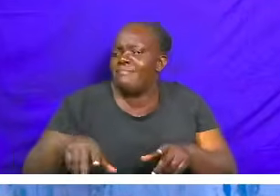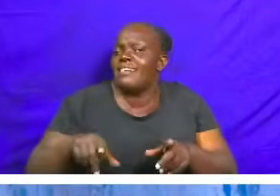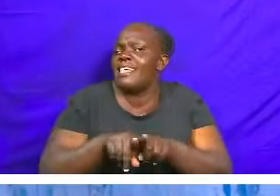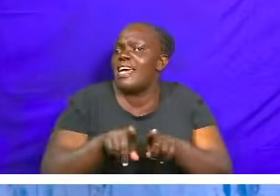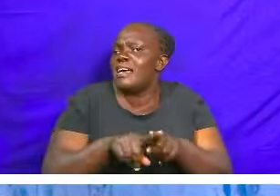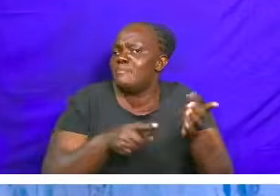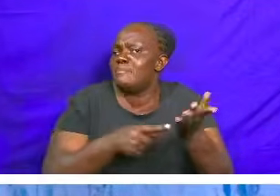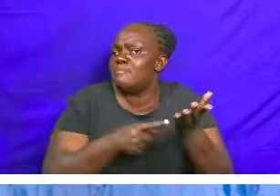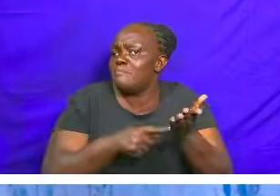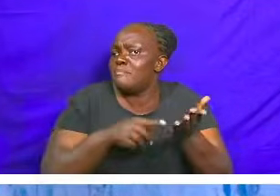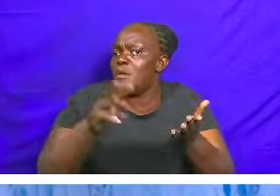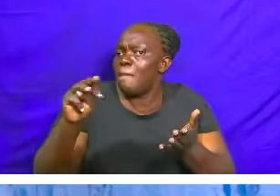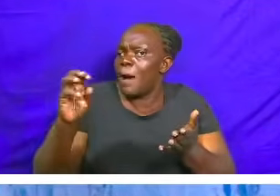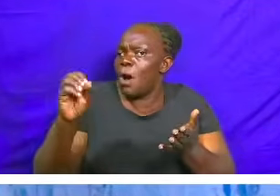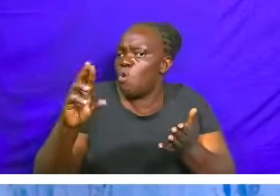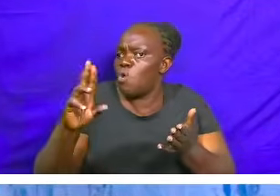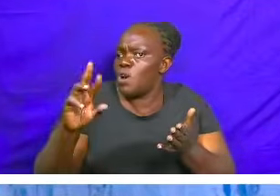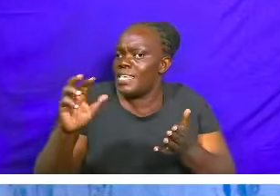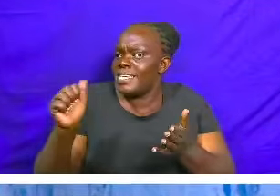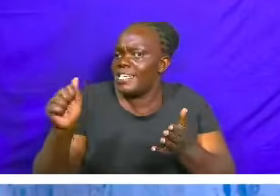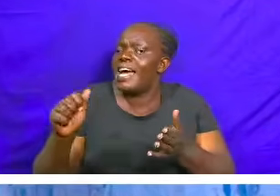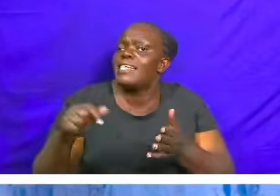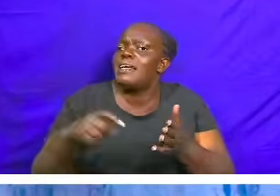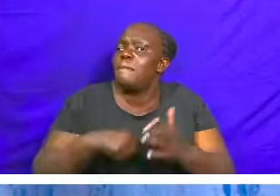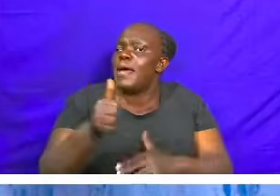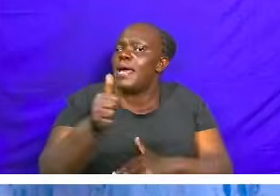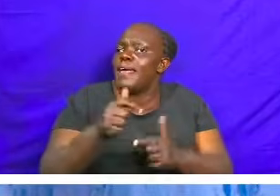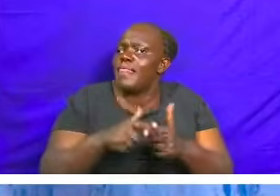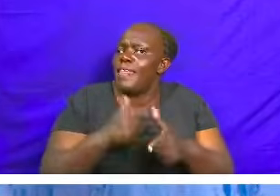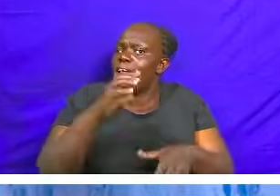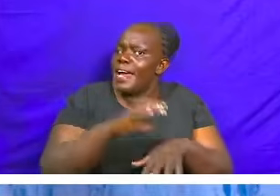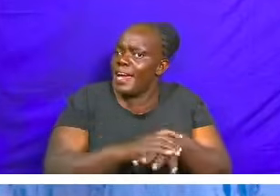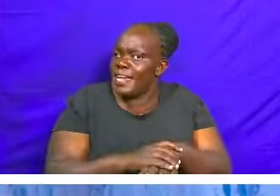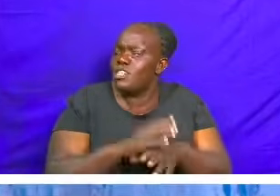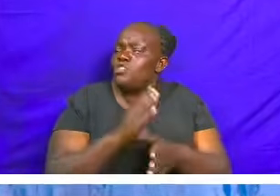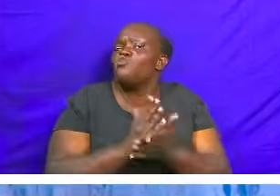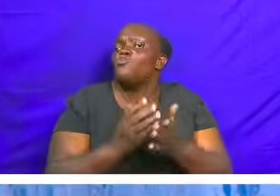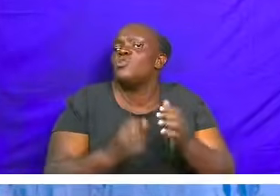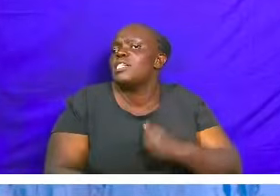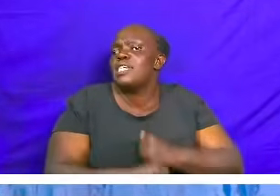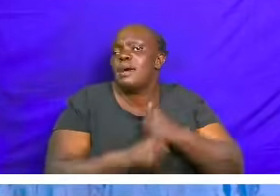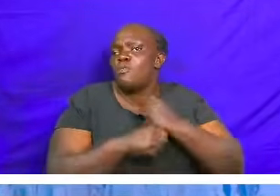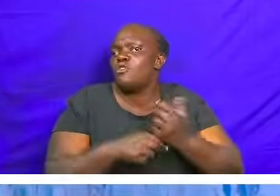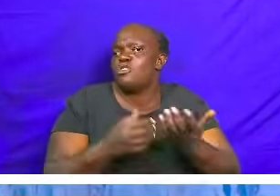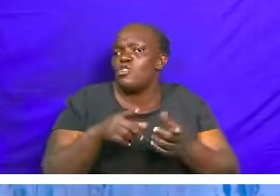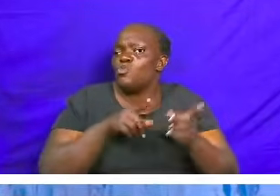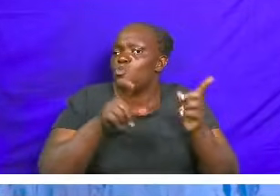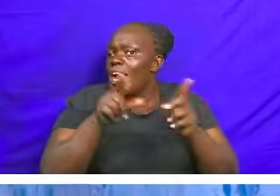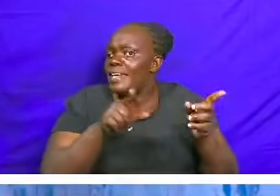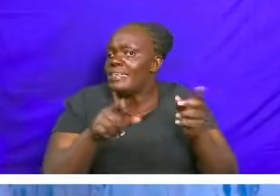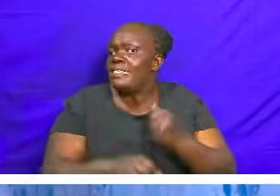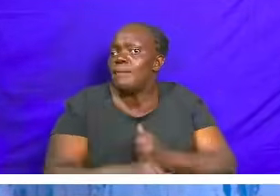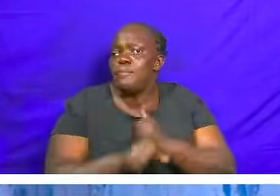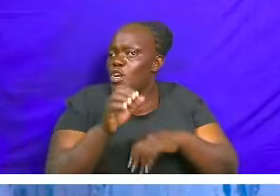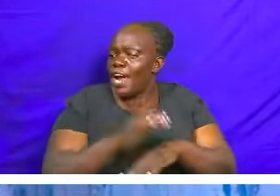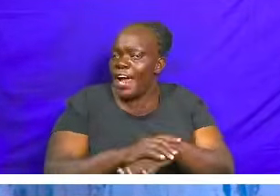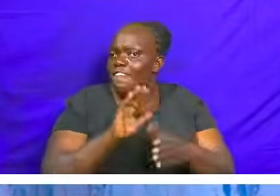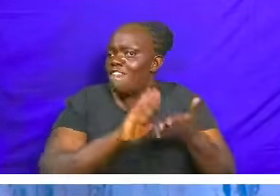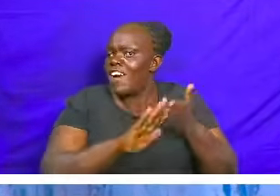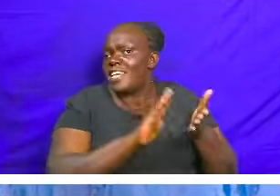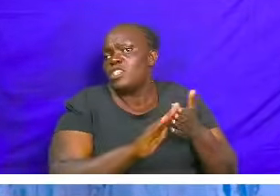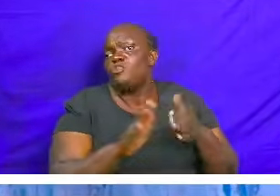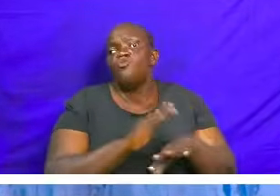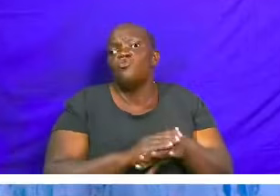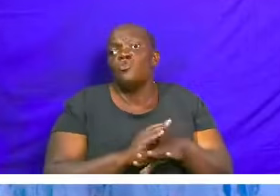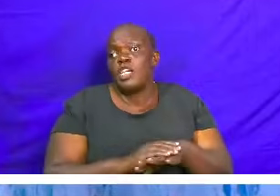for Mauritius, where you only pay at one point and you get seamless tourist products. That's very commendable. And further to it, you can